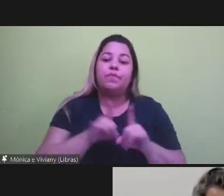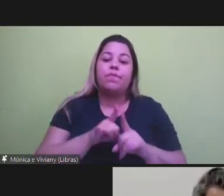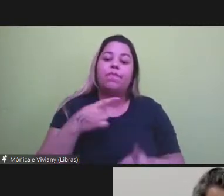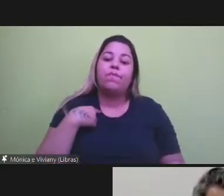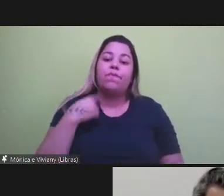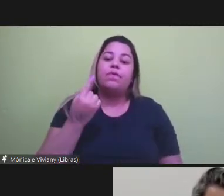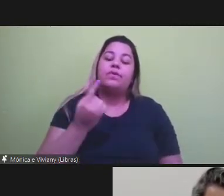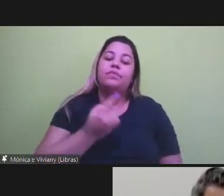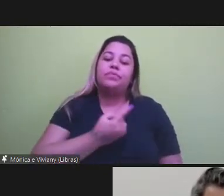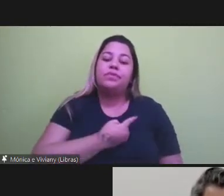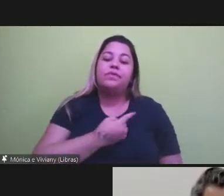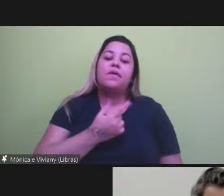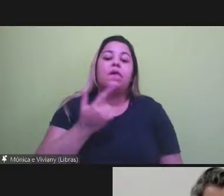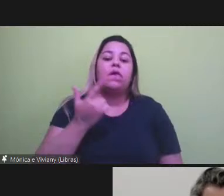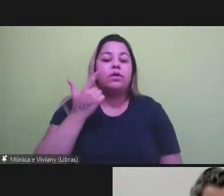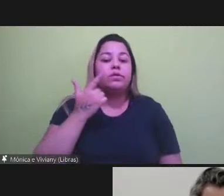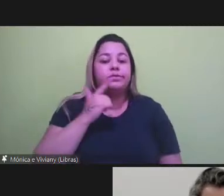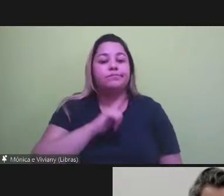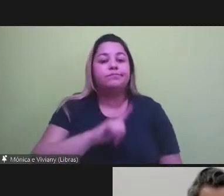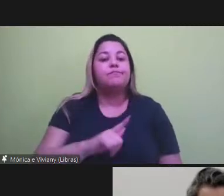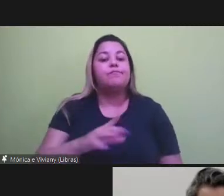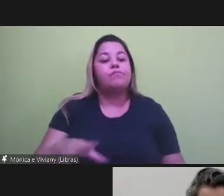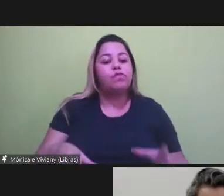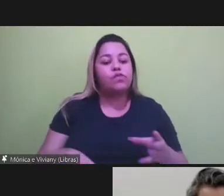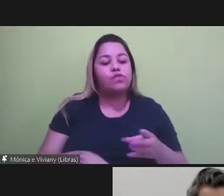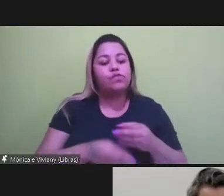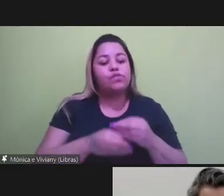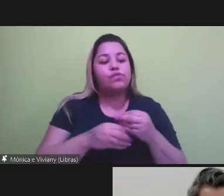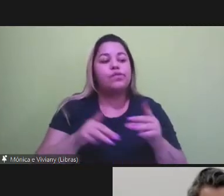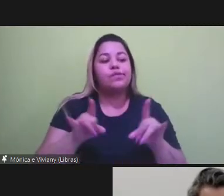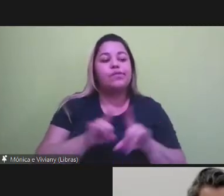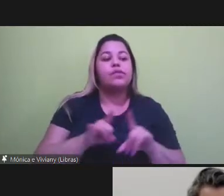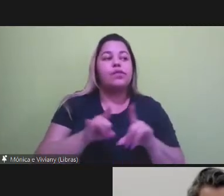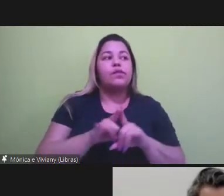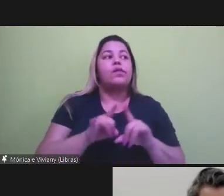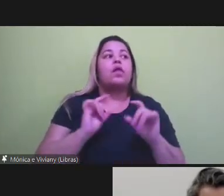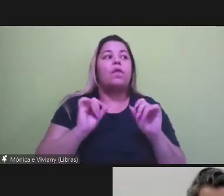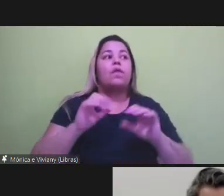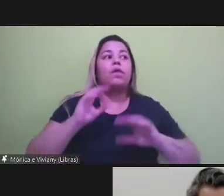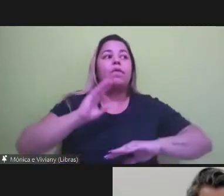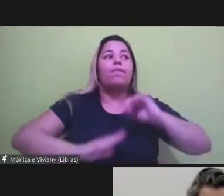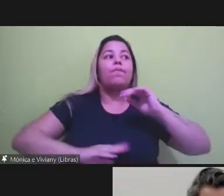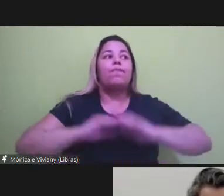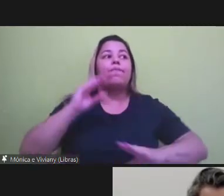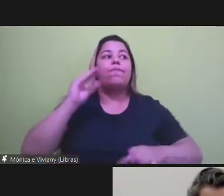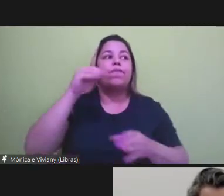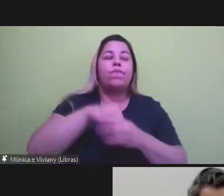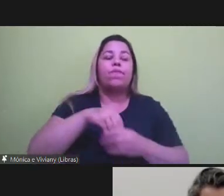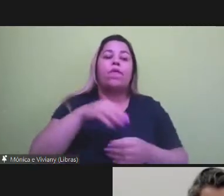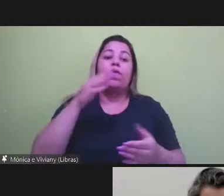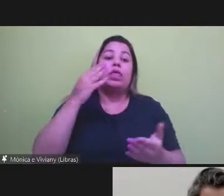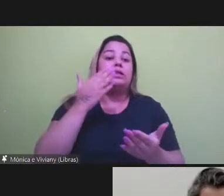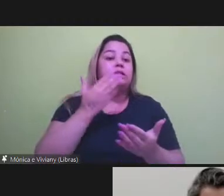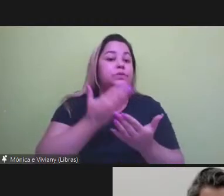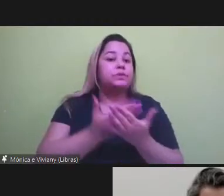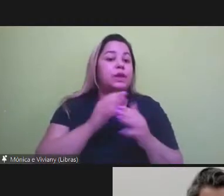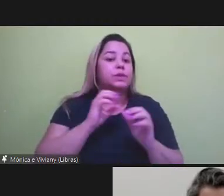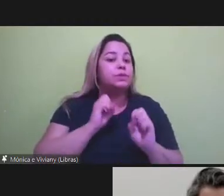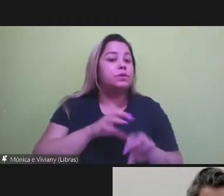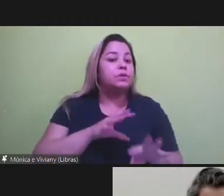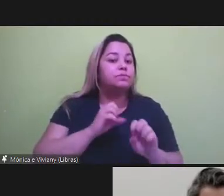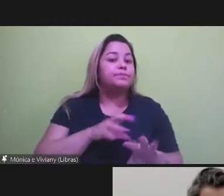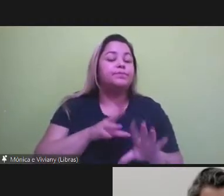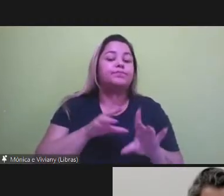this. So we try and have been doing this to insert these actions within the